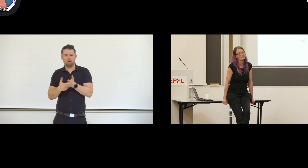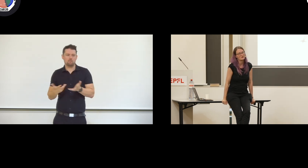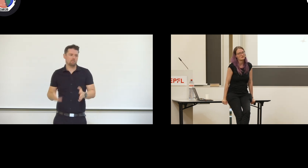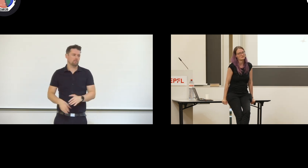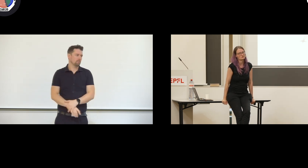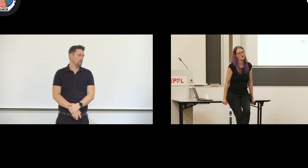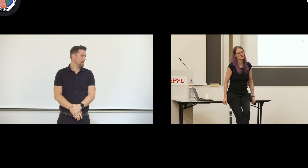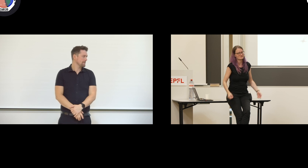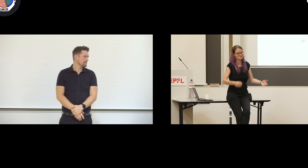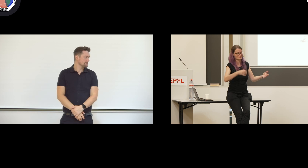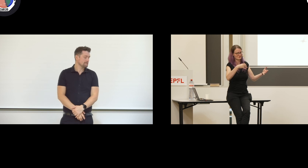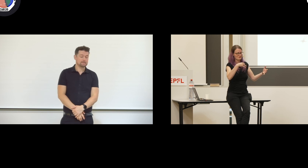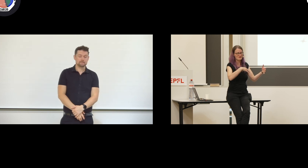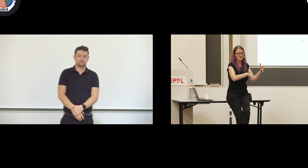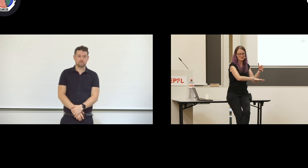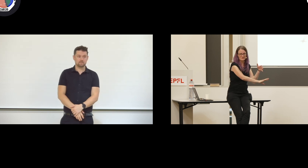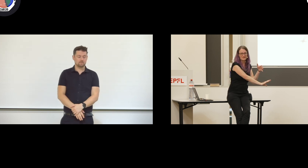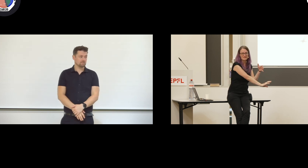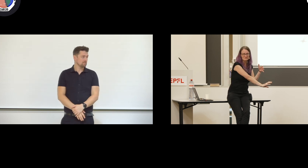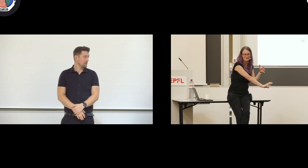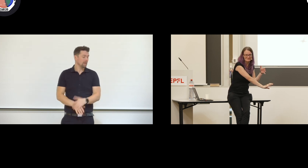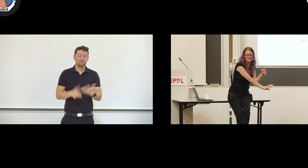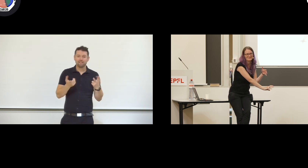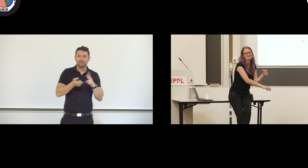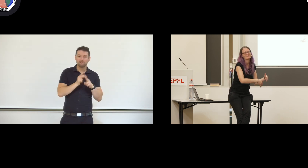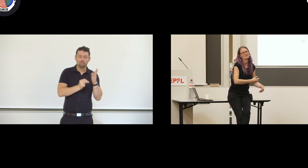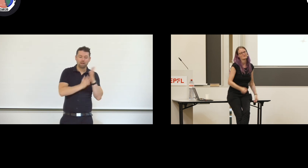fires. And so unless the fire is somewhere hidden,